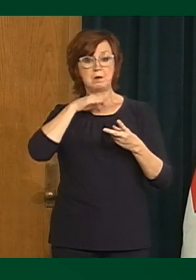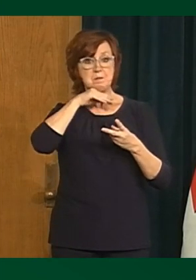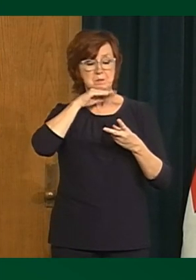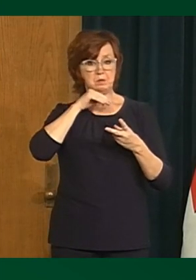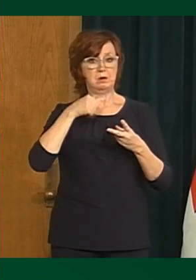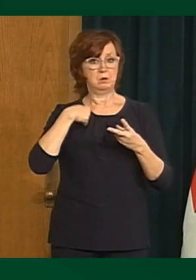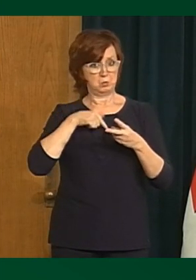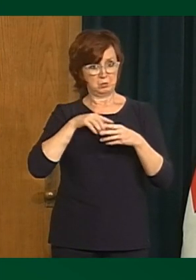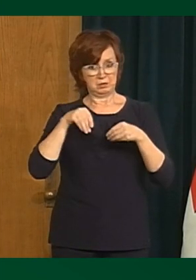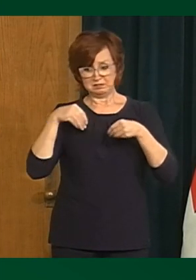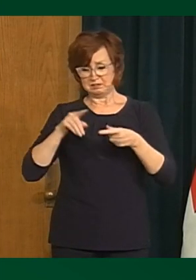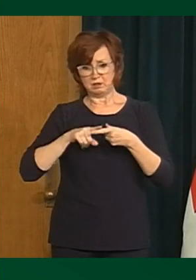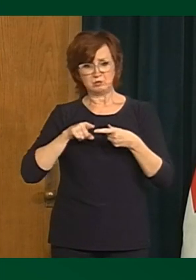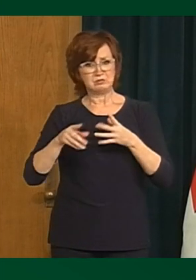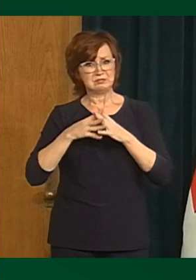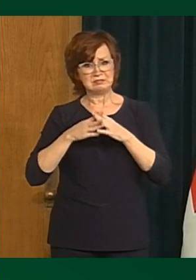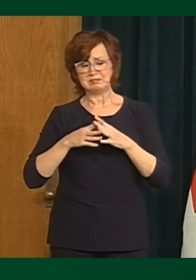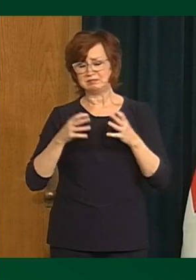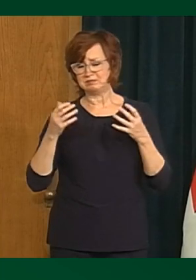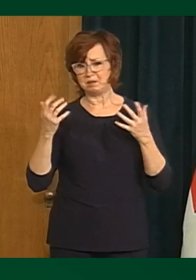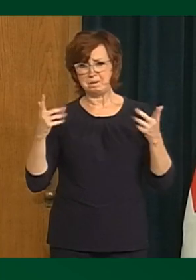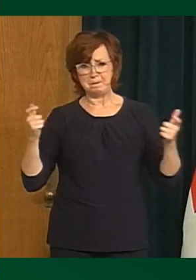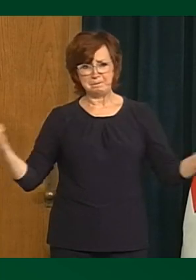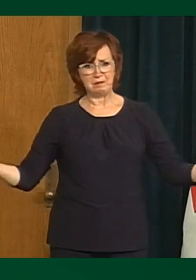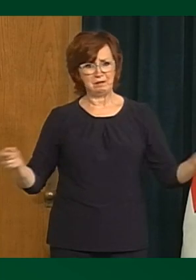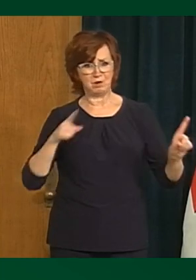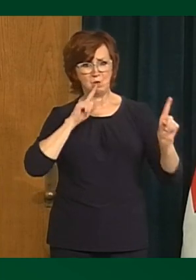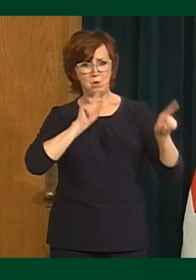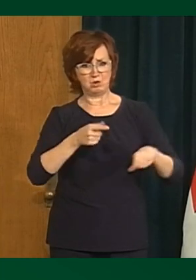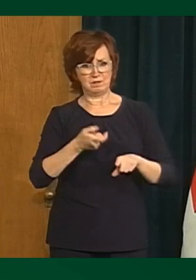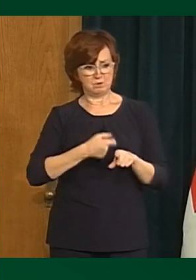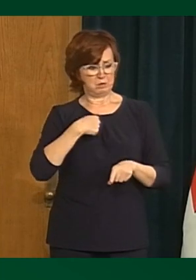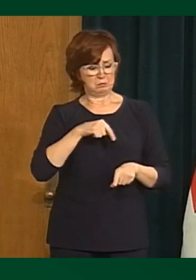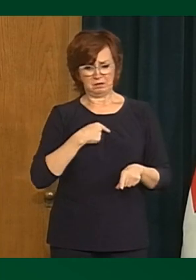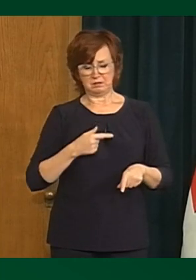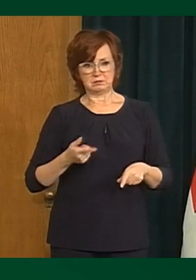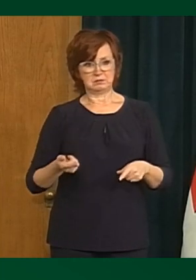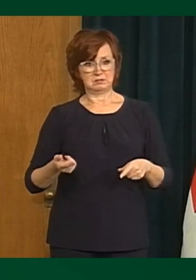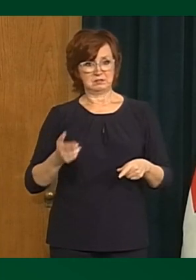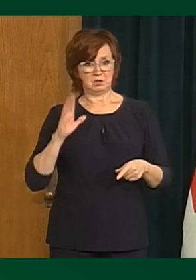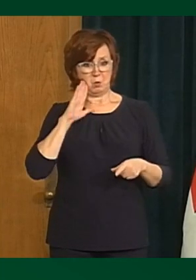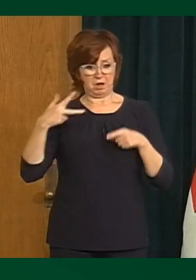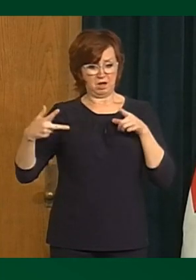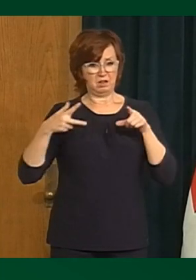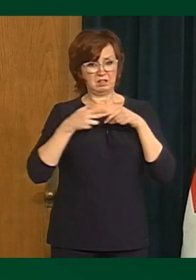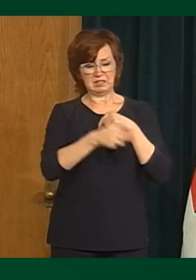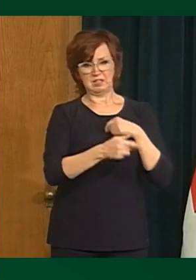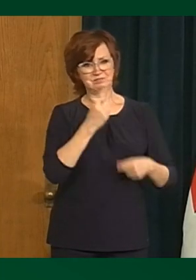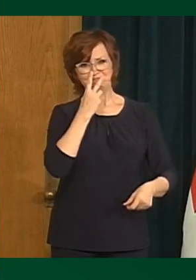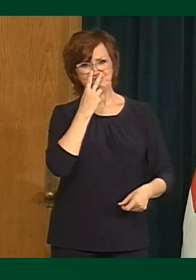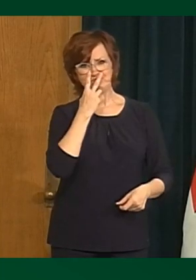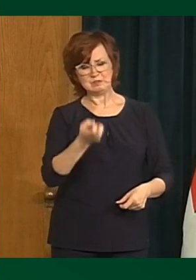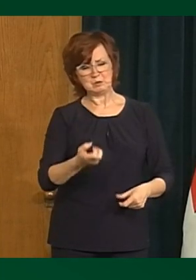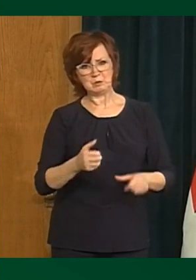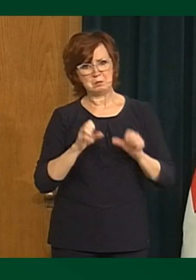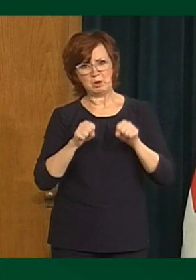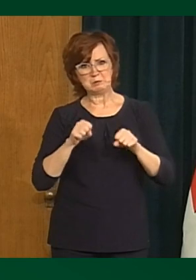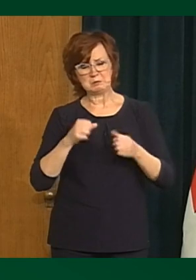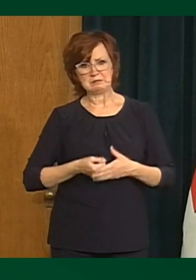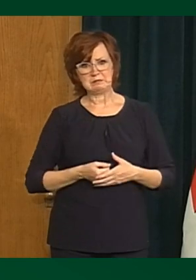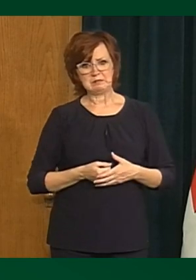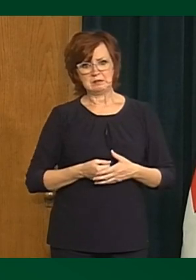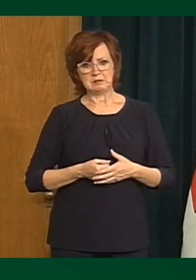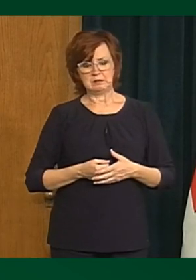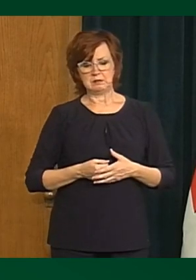amount of pork down to the U.S. So amidst the musings, what I heard of the president today was some musings around they